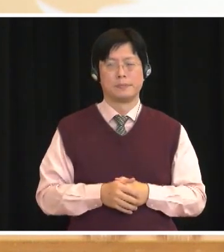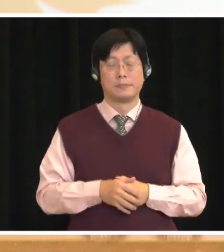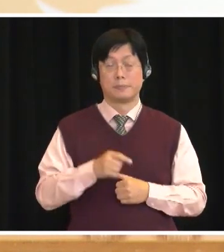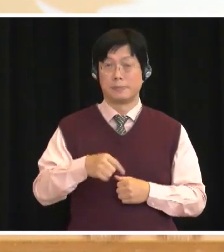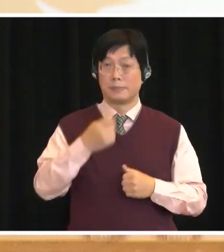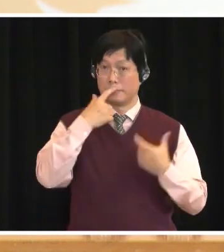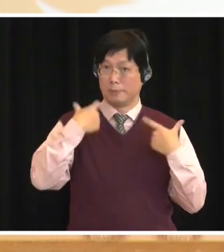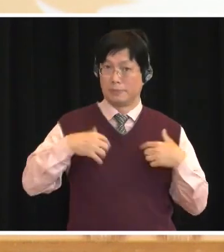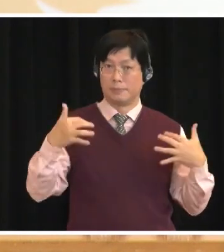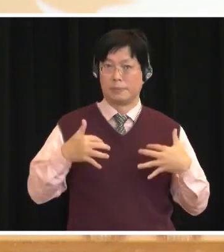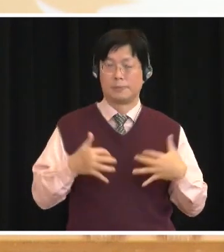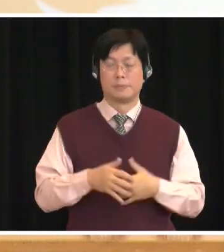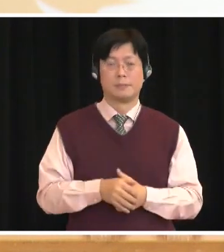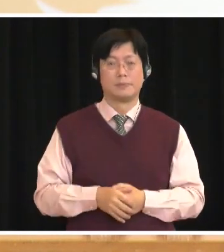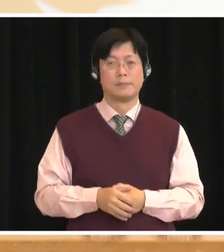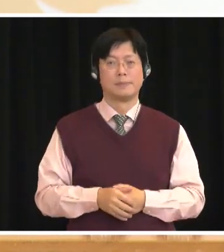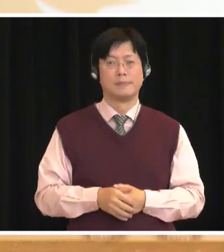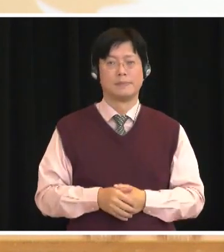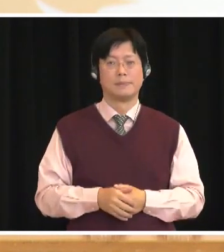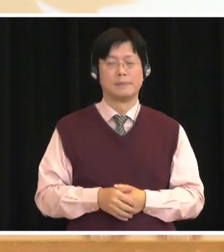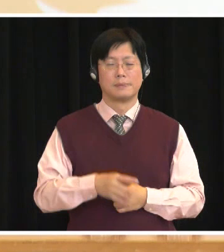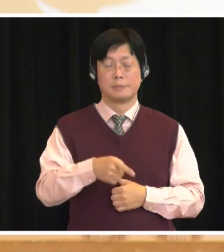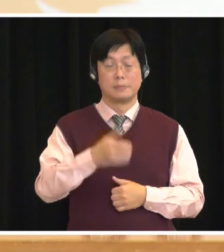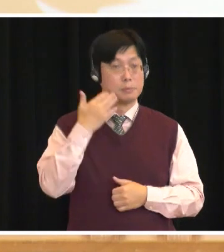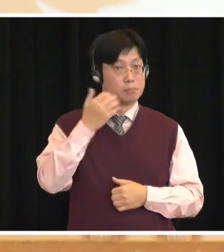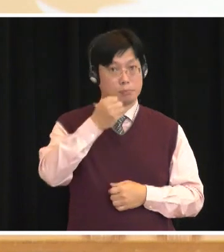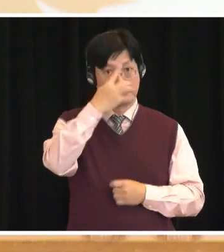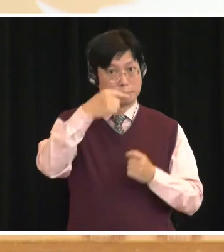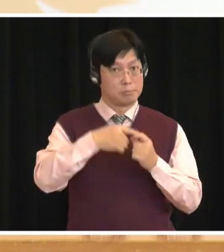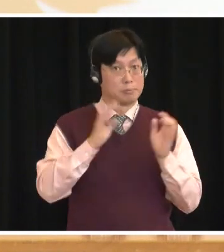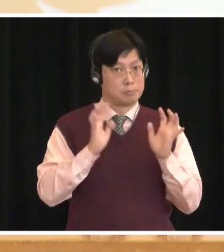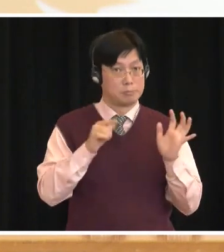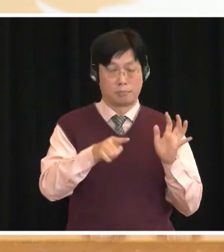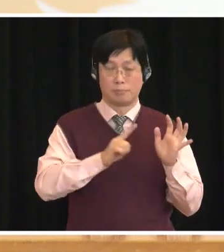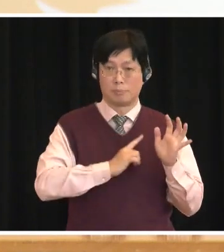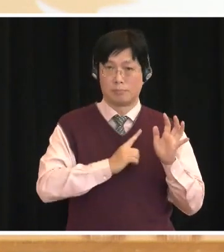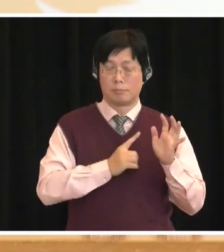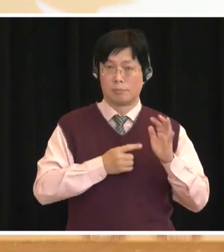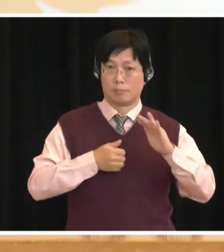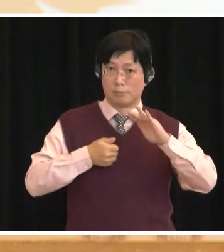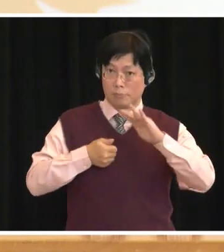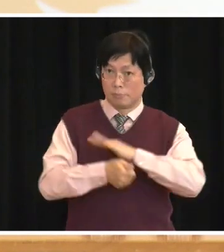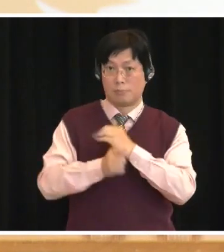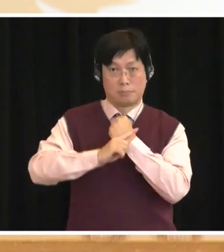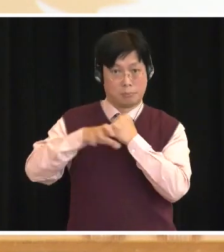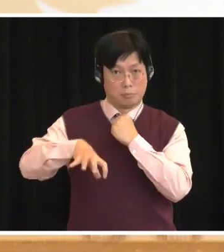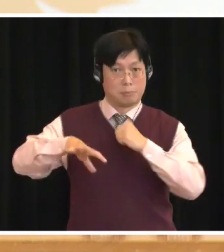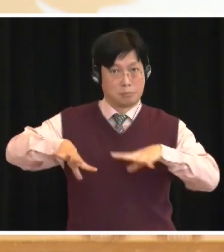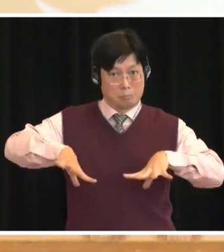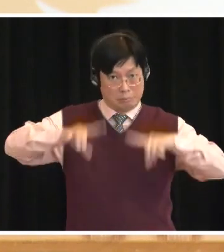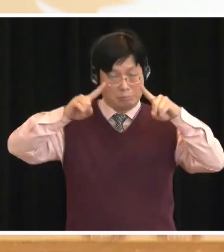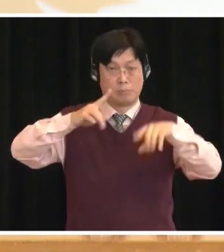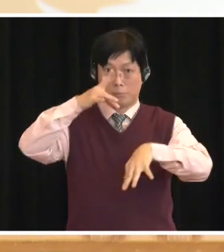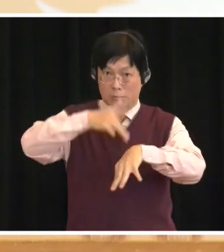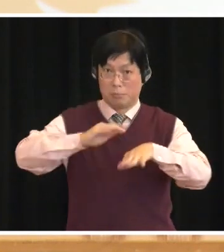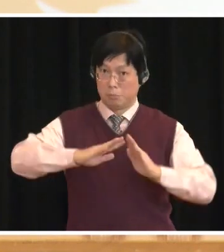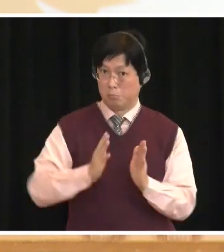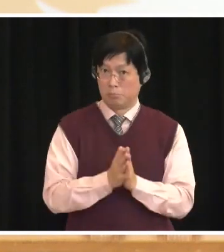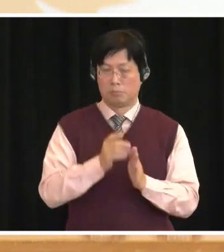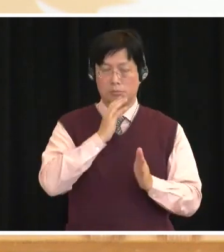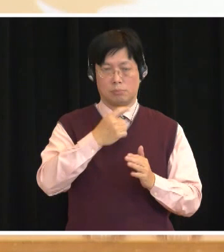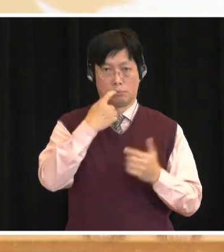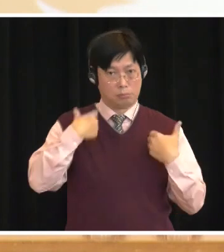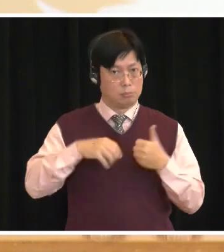in the first moment of the entering in the legal system? But there is information about